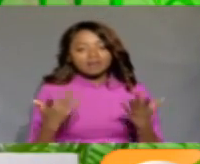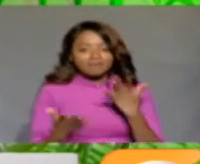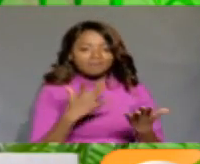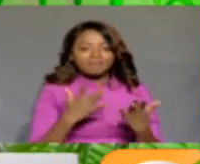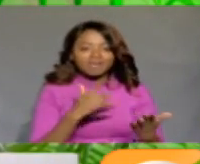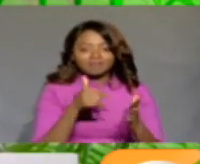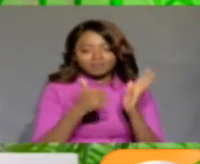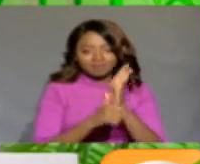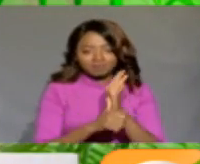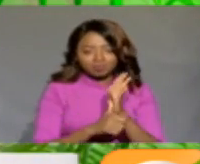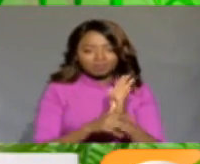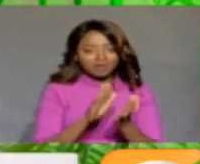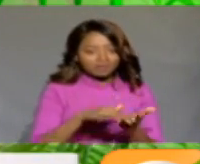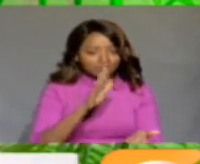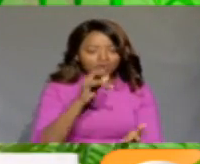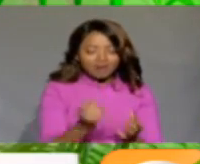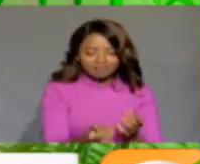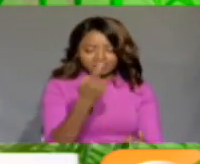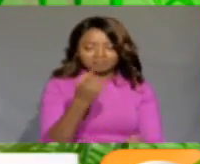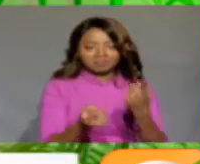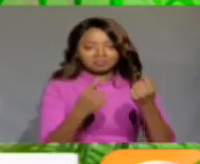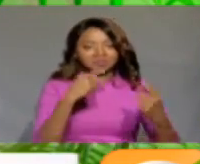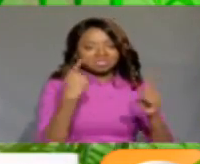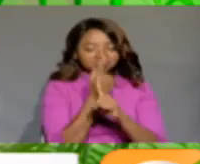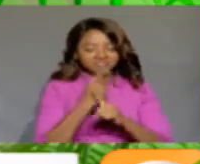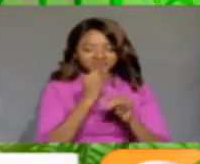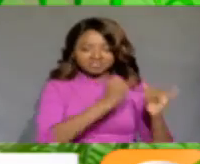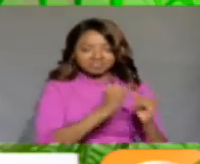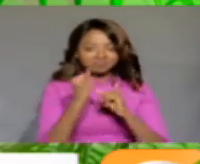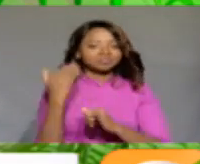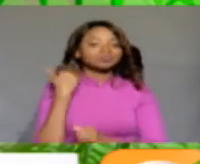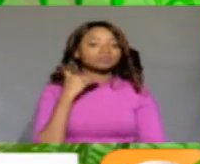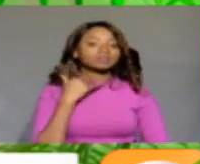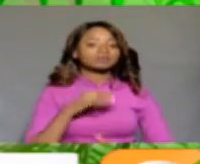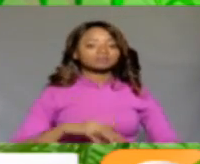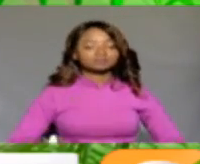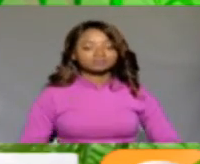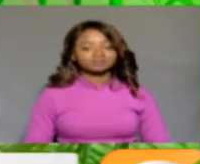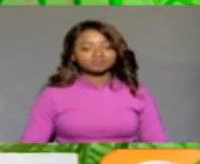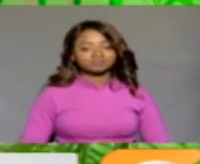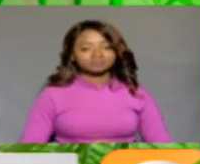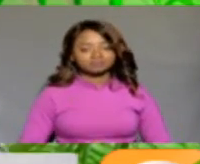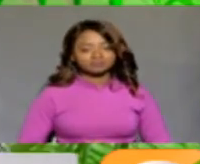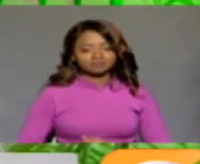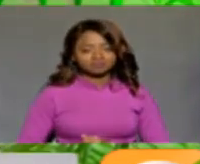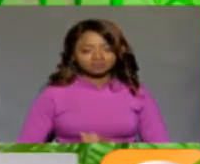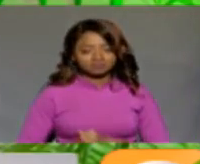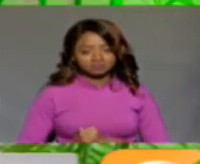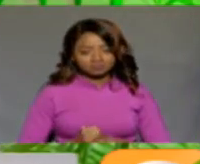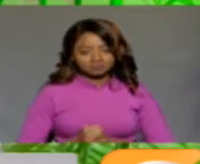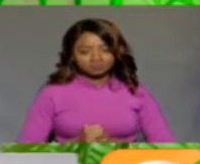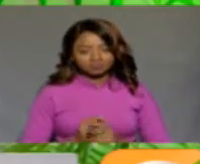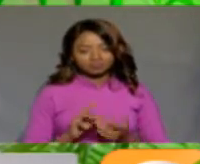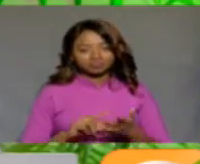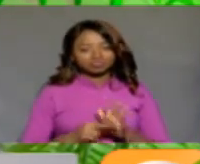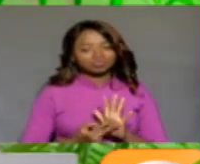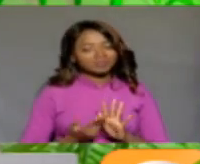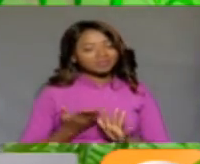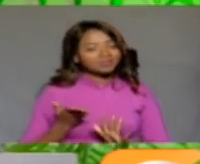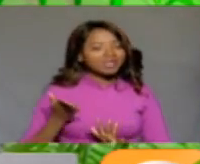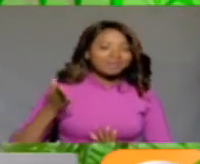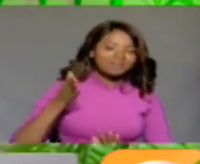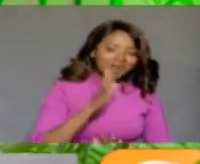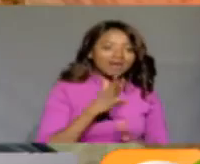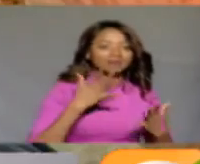another area where new crimes actually come up again. Come up again. You said garbage so in, garbage out. So it goes right back to the